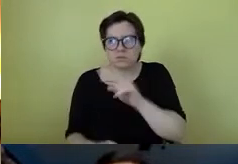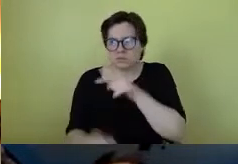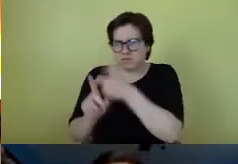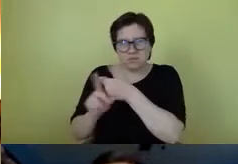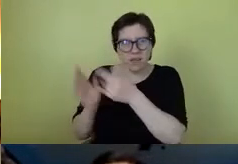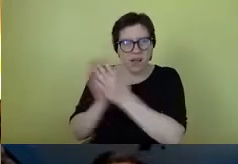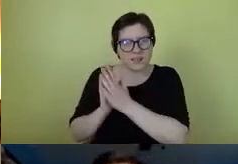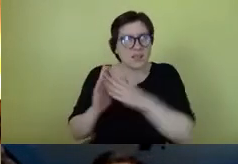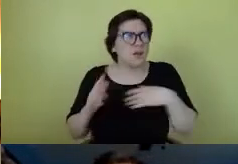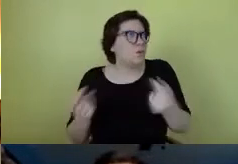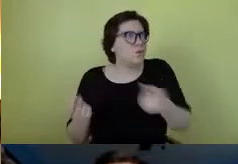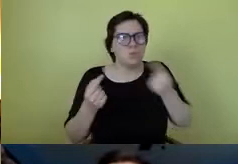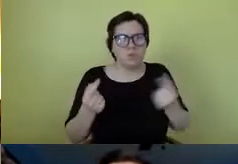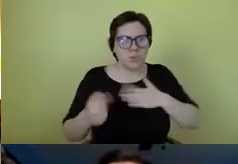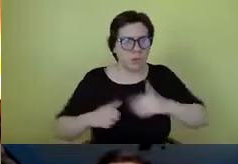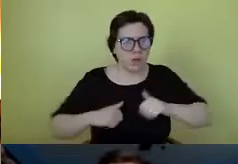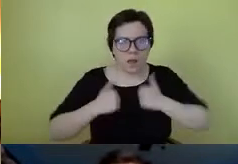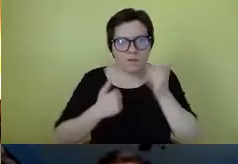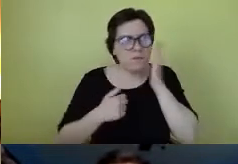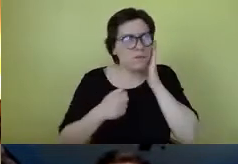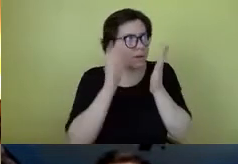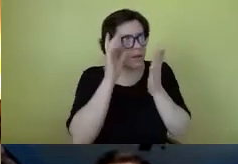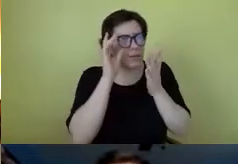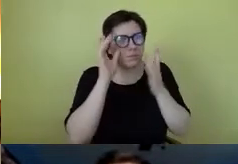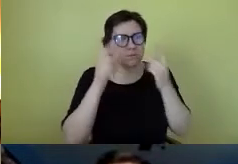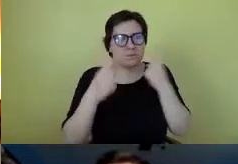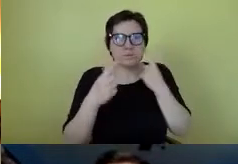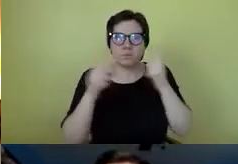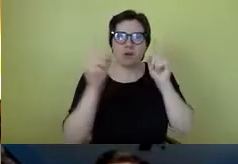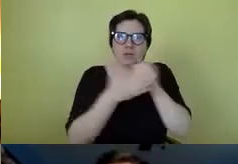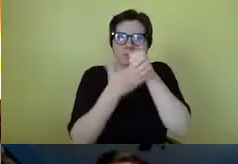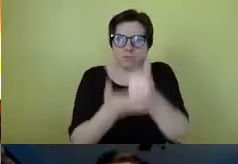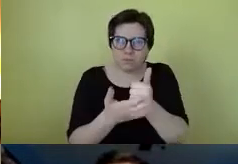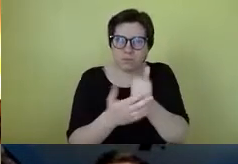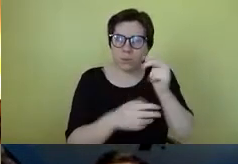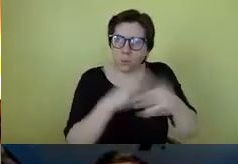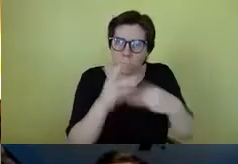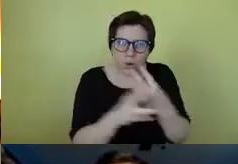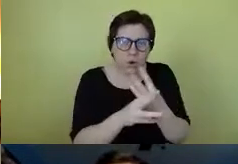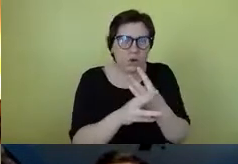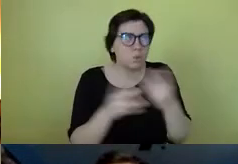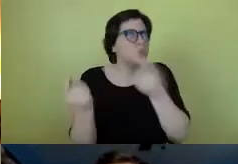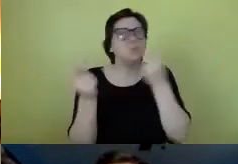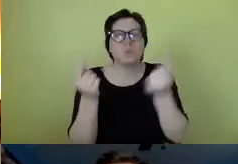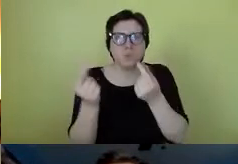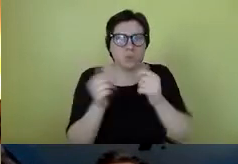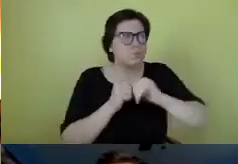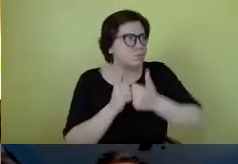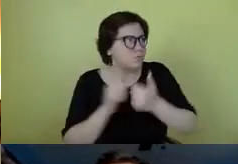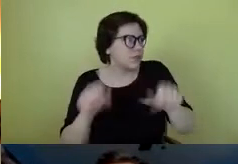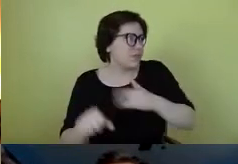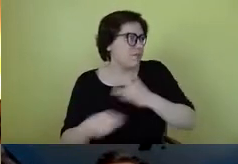life that will make a contribution to the world? How do I feel safe in